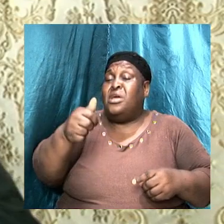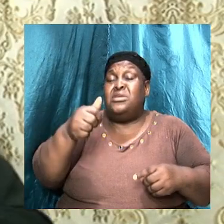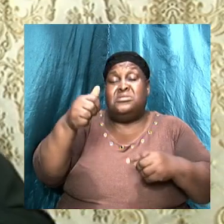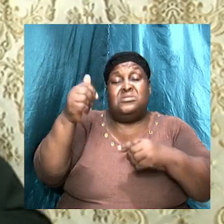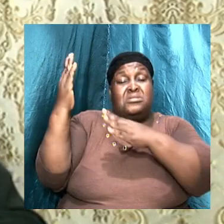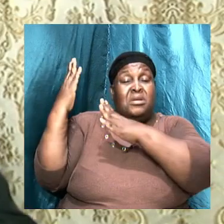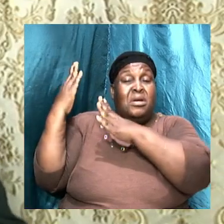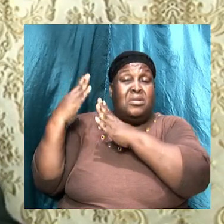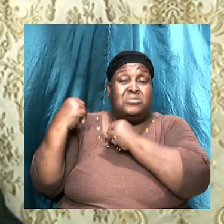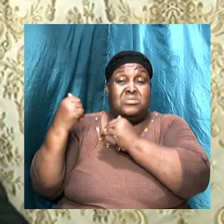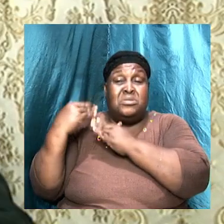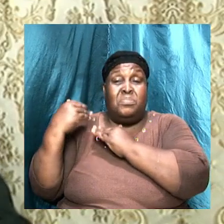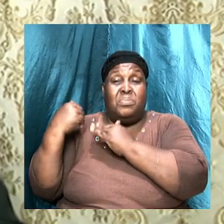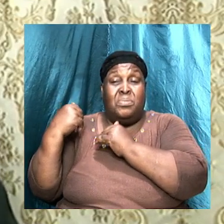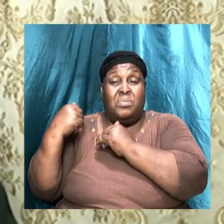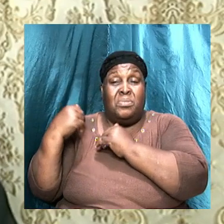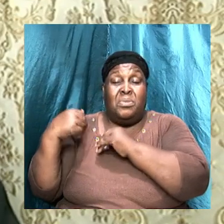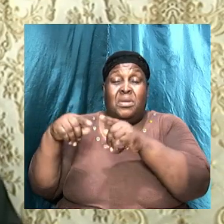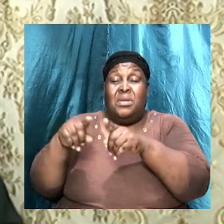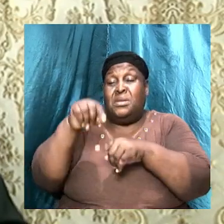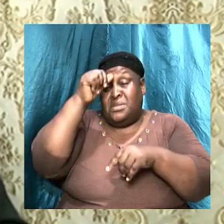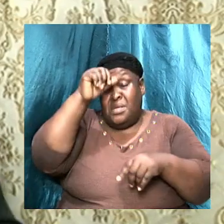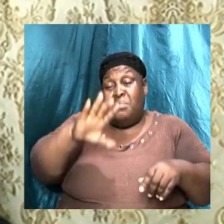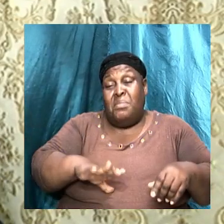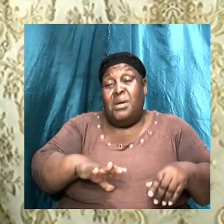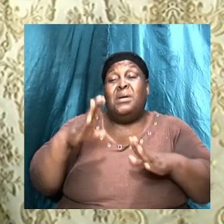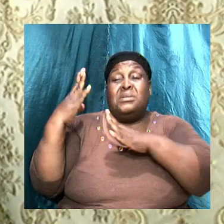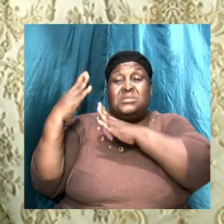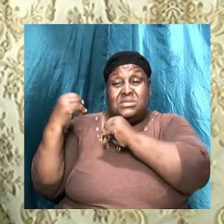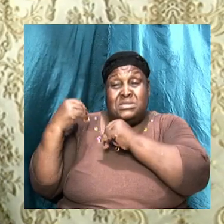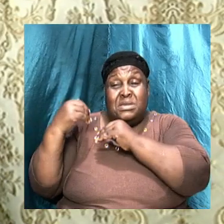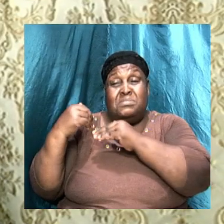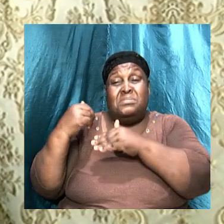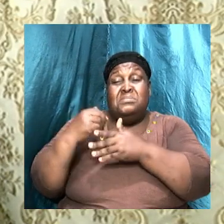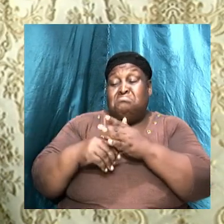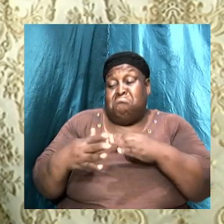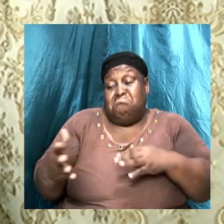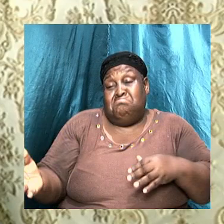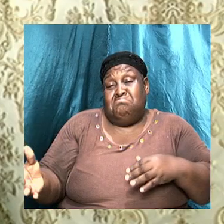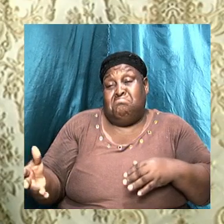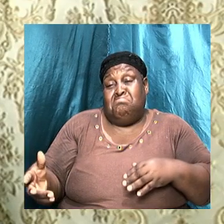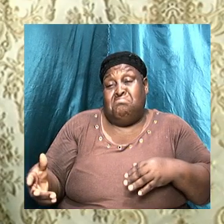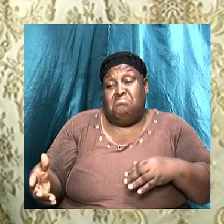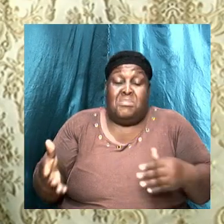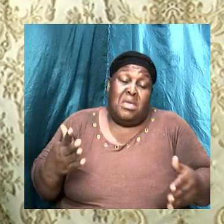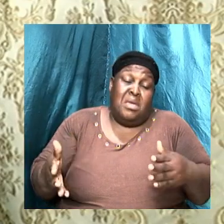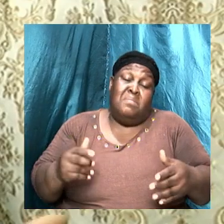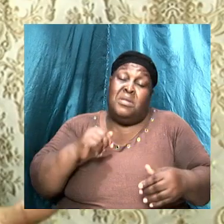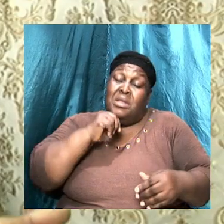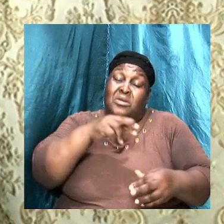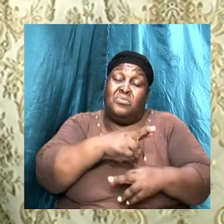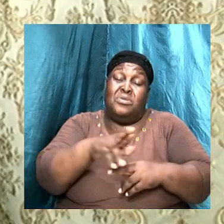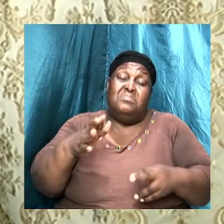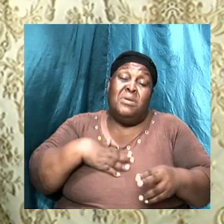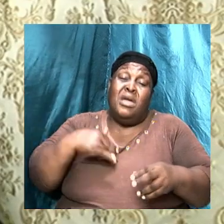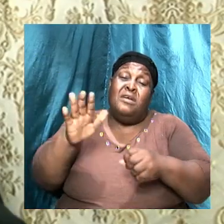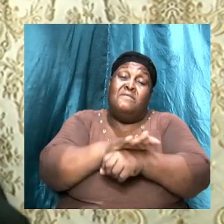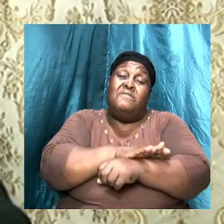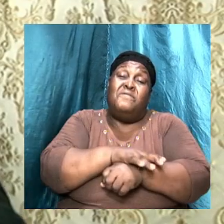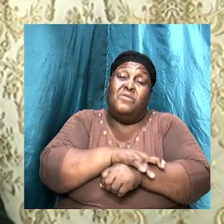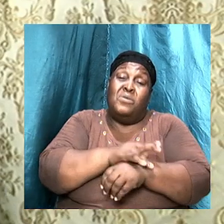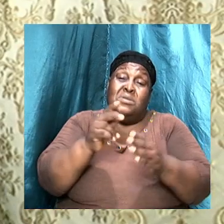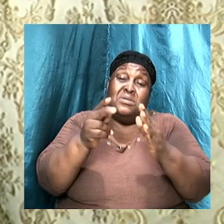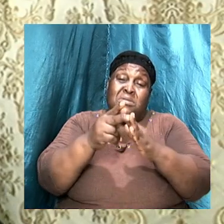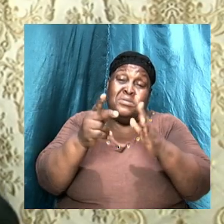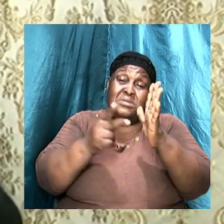So as a man, I might accept a certain little thing. I say, look here, it might not reach my full standard. But, amen, I will accept it. When it